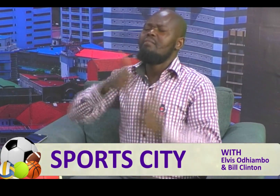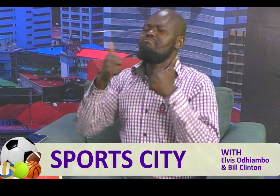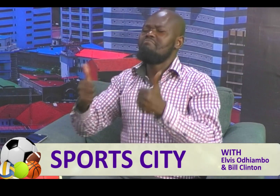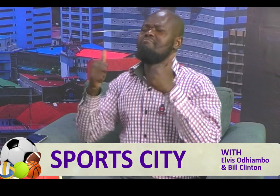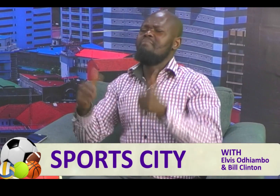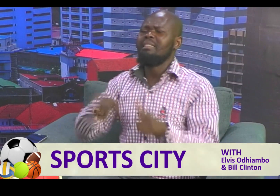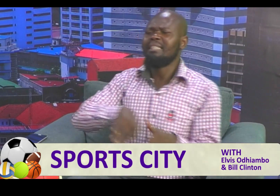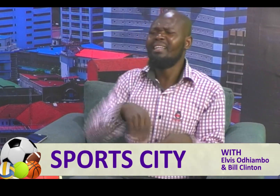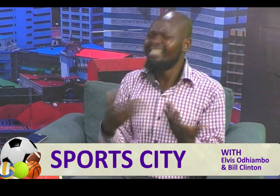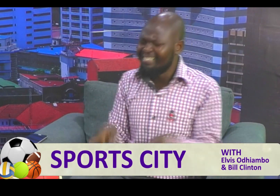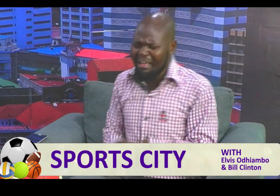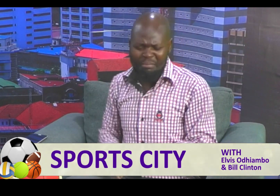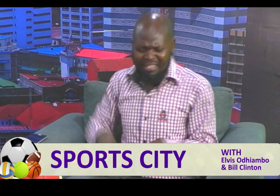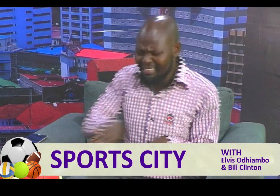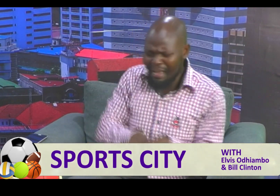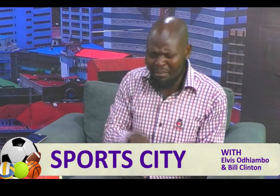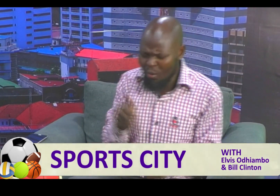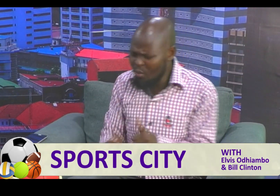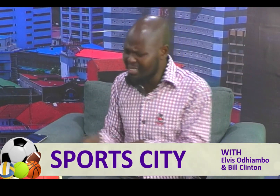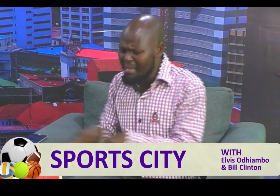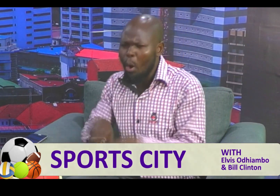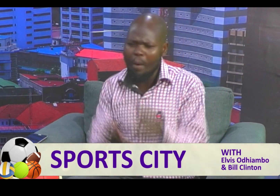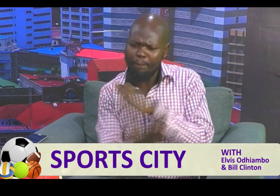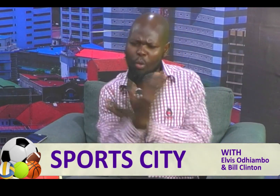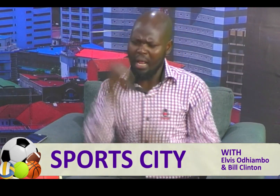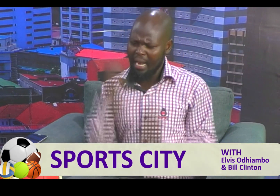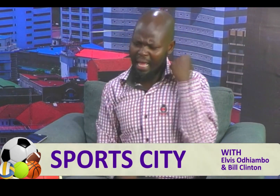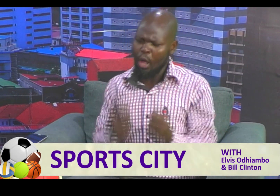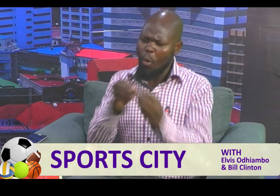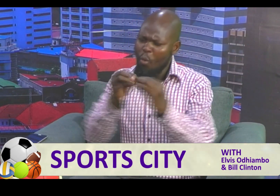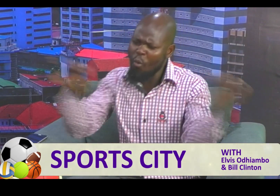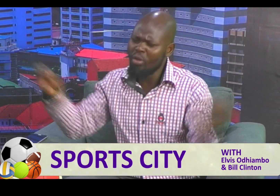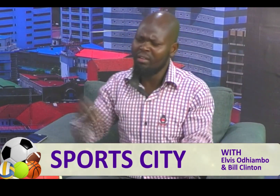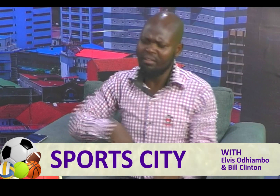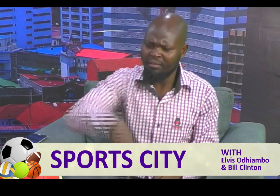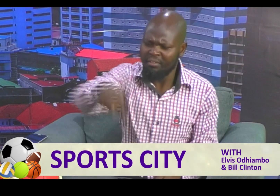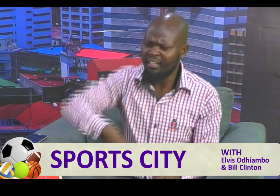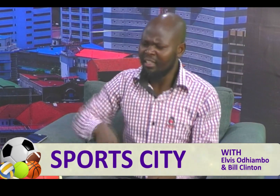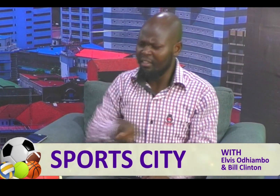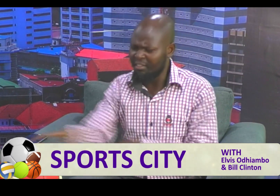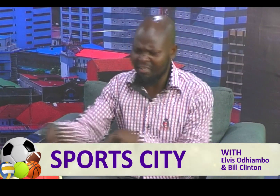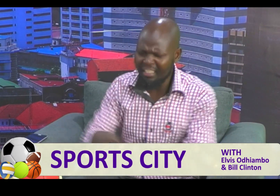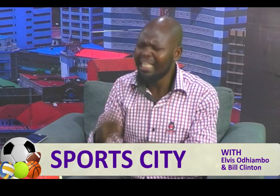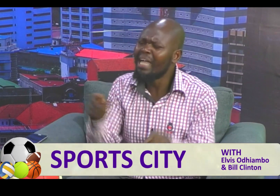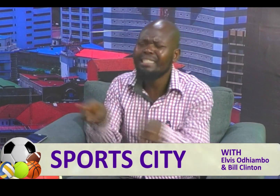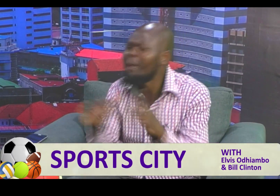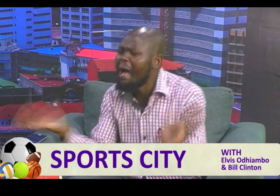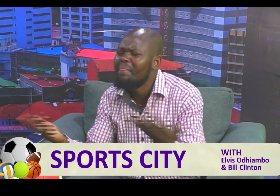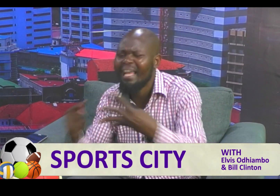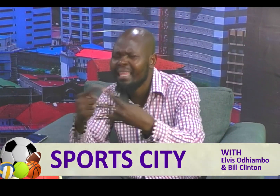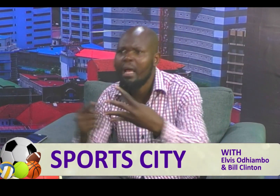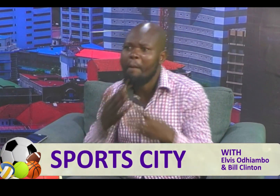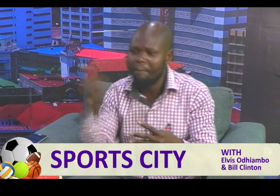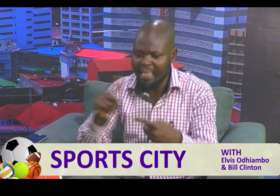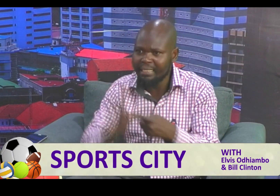a new coach who has new skills. And in passing the ball, in running, for how long, the